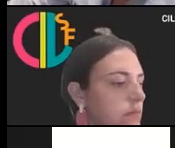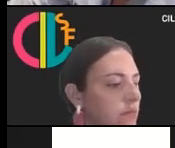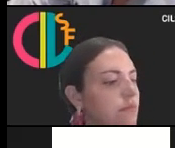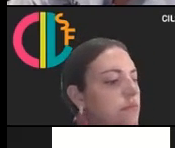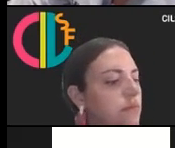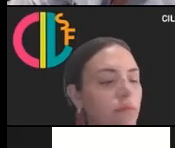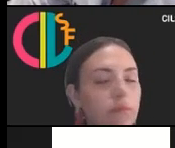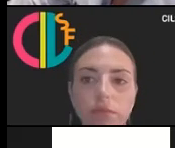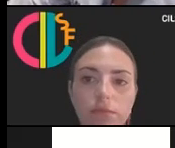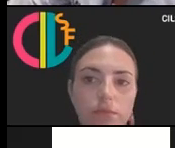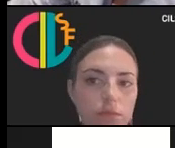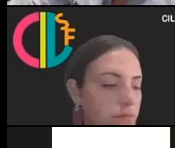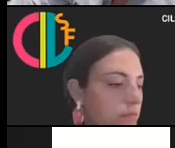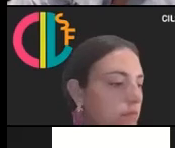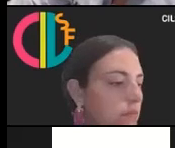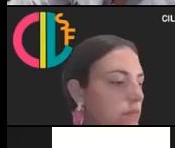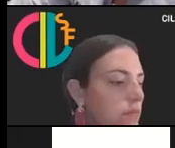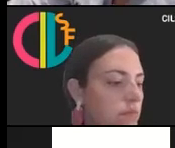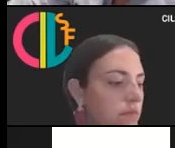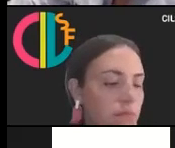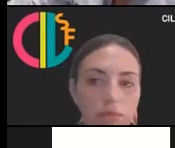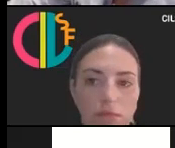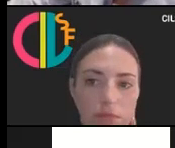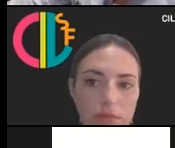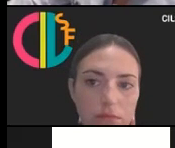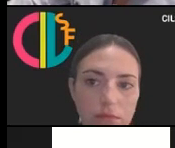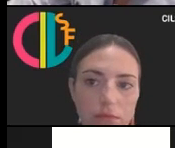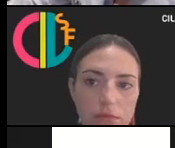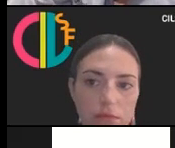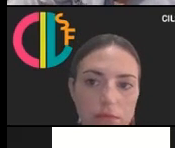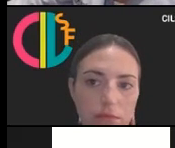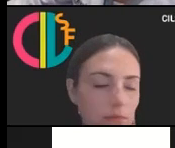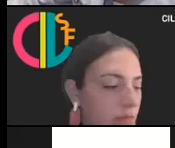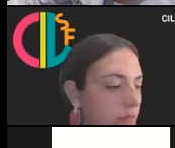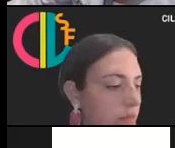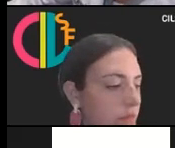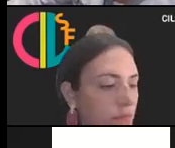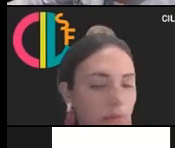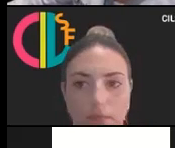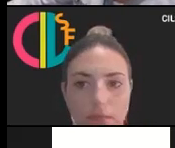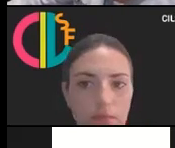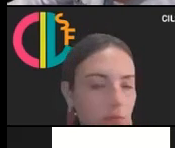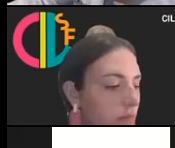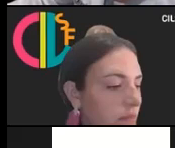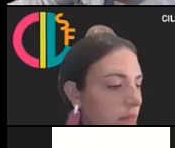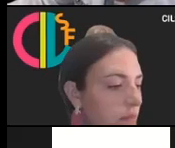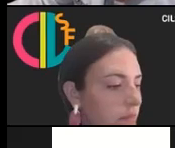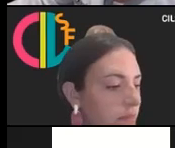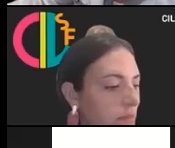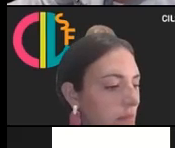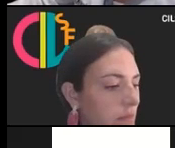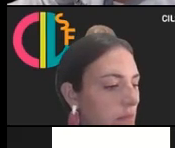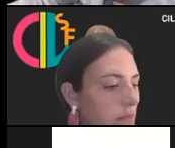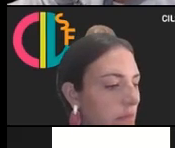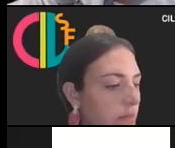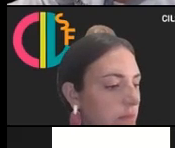to Jackson, where they just didn't get the vaccine because they just didn't think they were going to get COVID. But this is the one that really is attacking a lot of